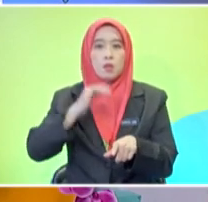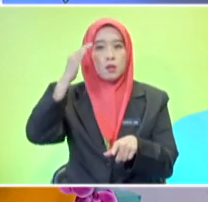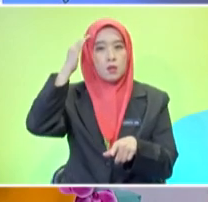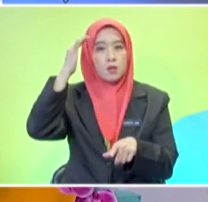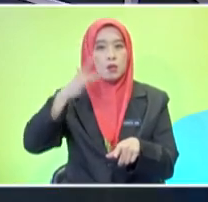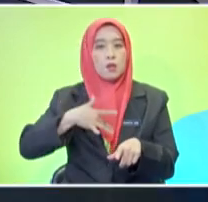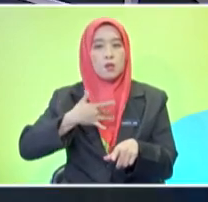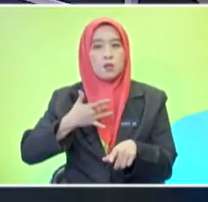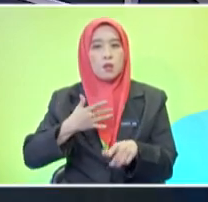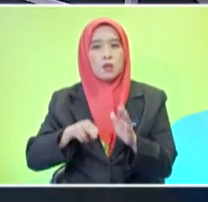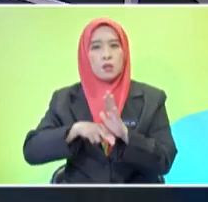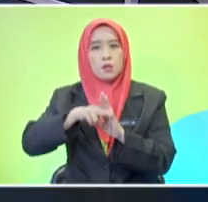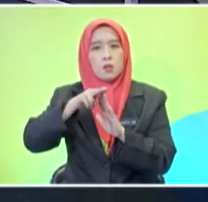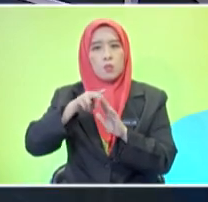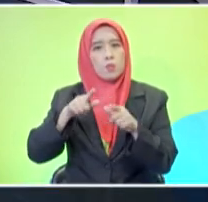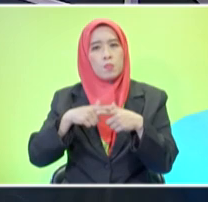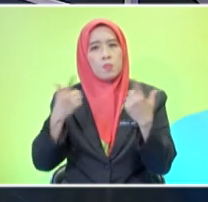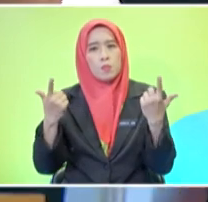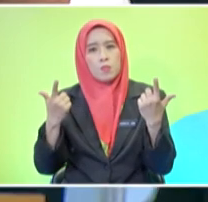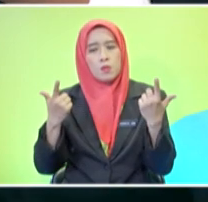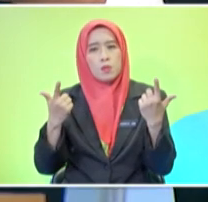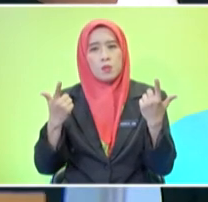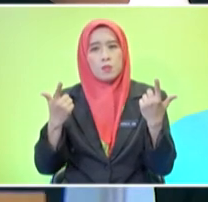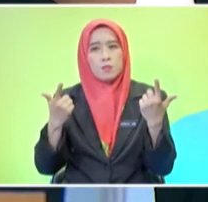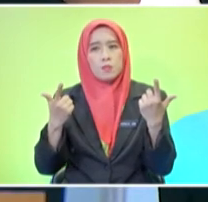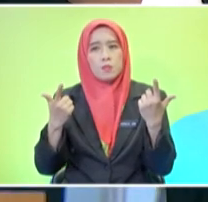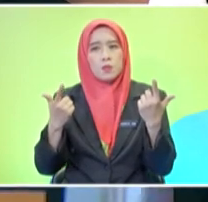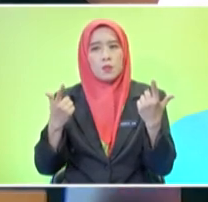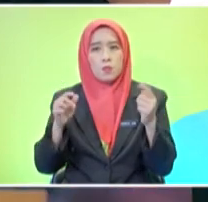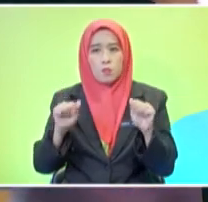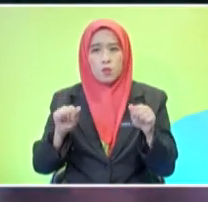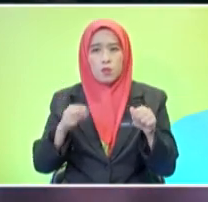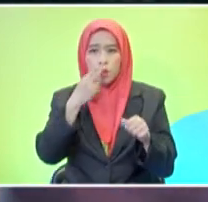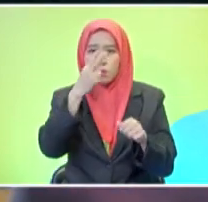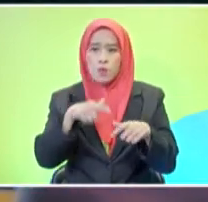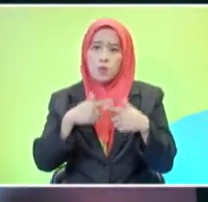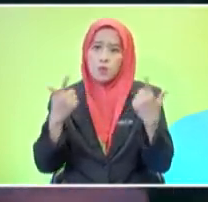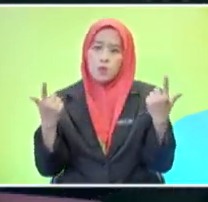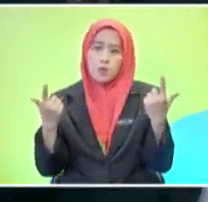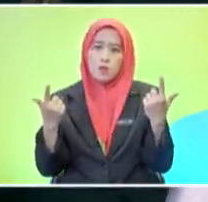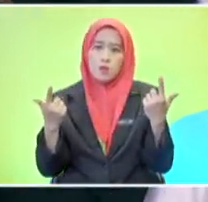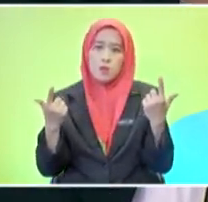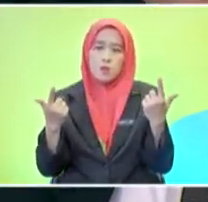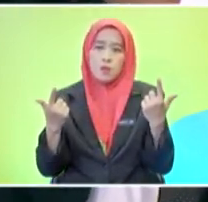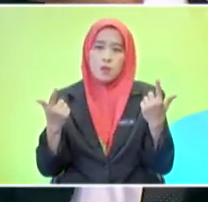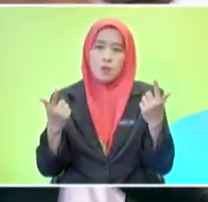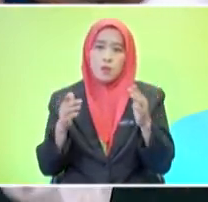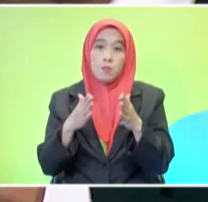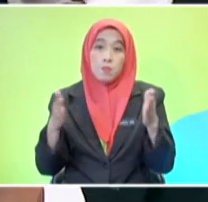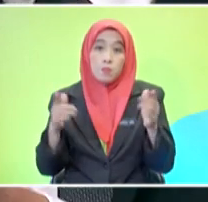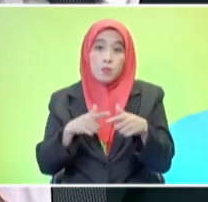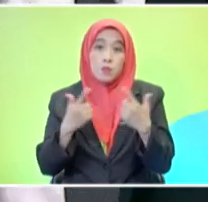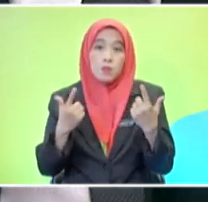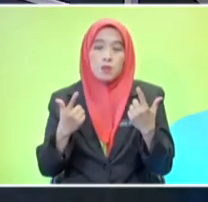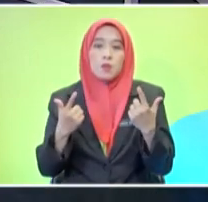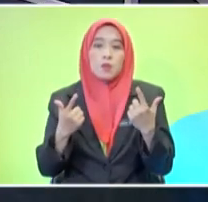Okay, even the height as well is different. Right, you can see that's a big difference as well. Yeah, so there's a big difference in the height as well. So it shows